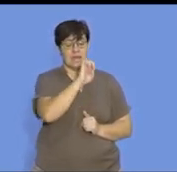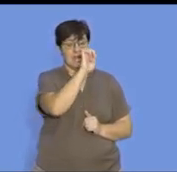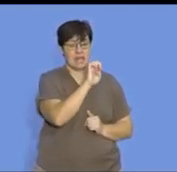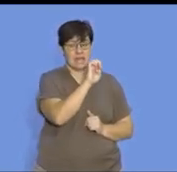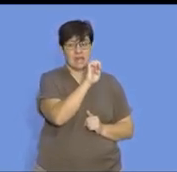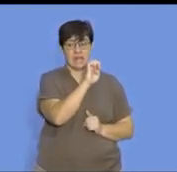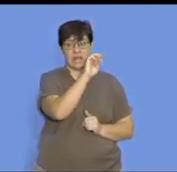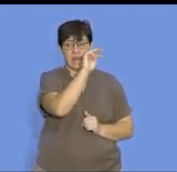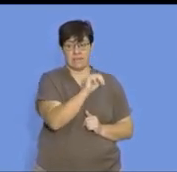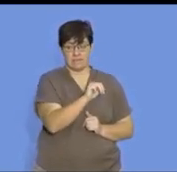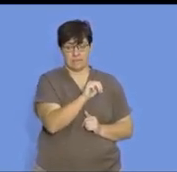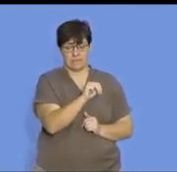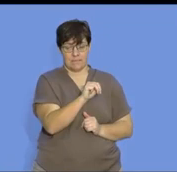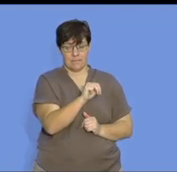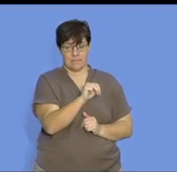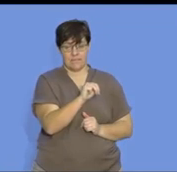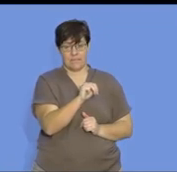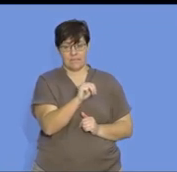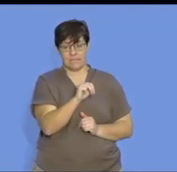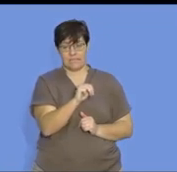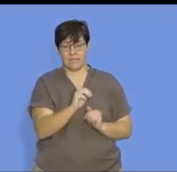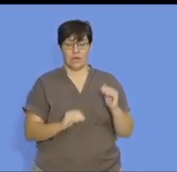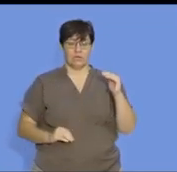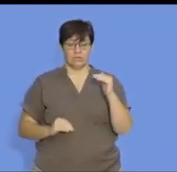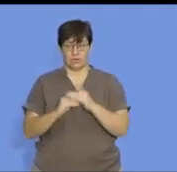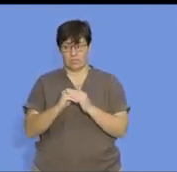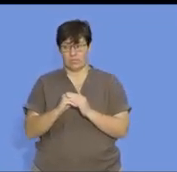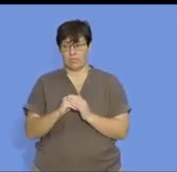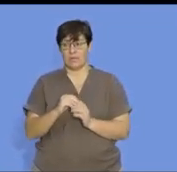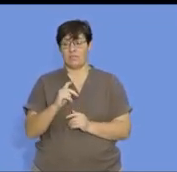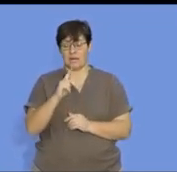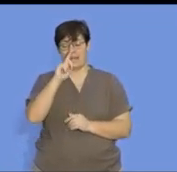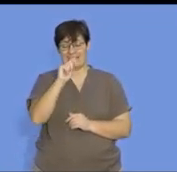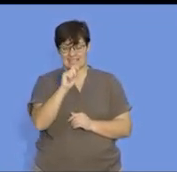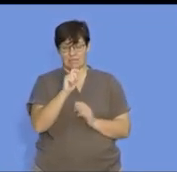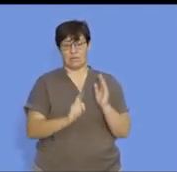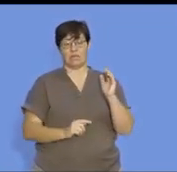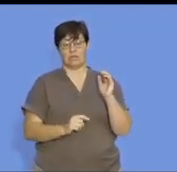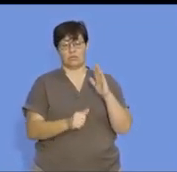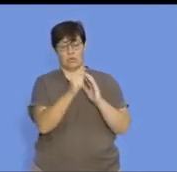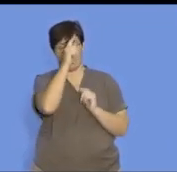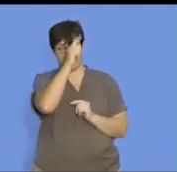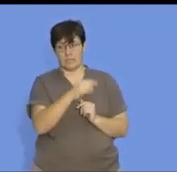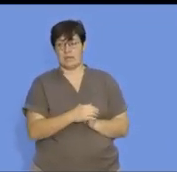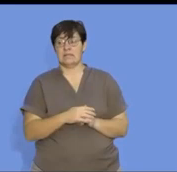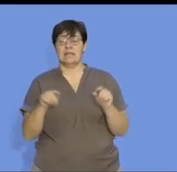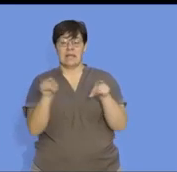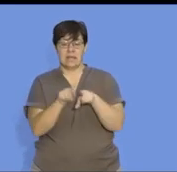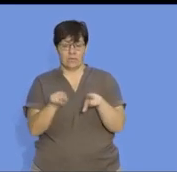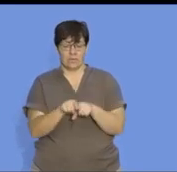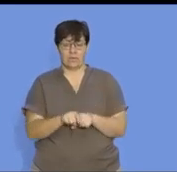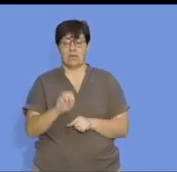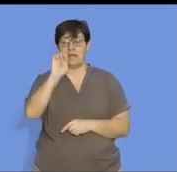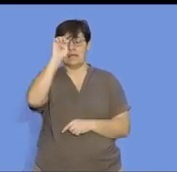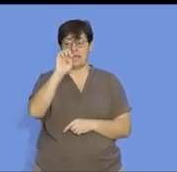energy at the top of the motion, so I'm using a T for the top, is equal to